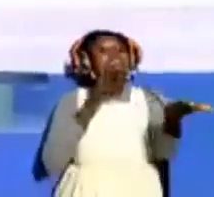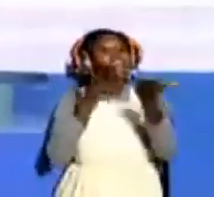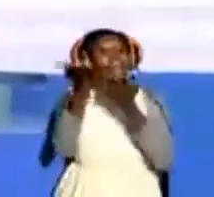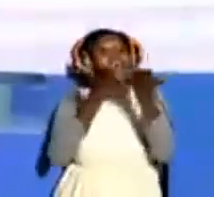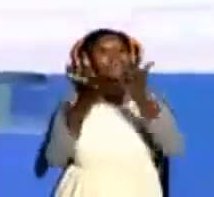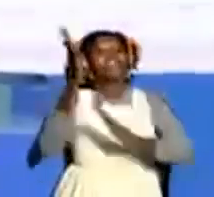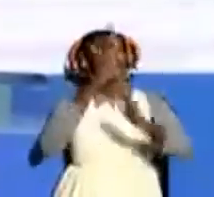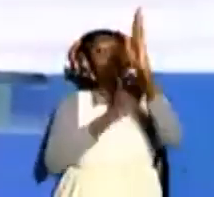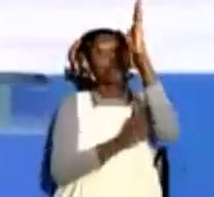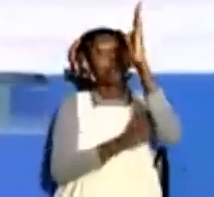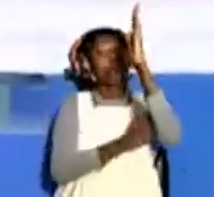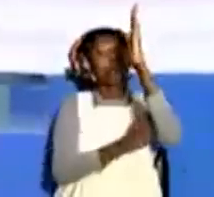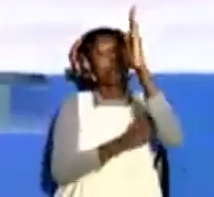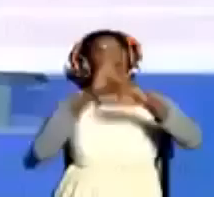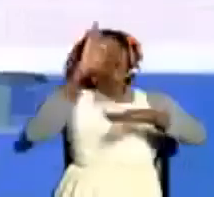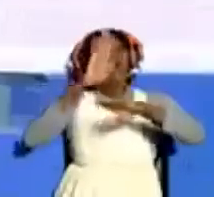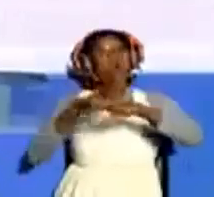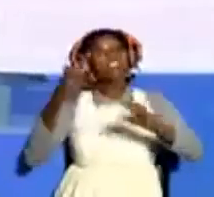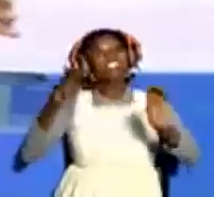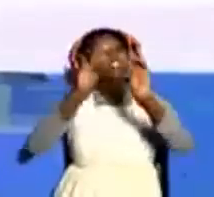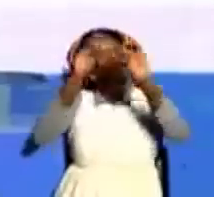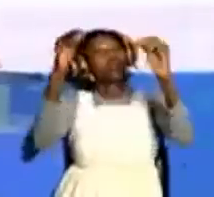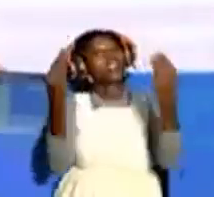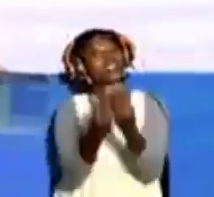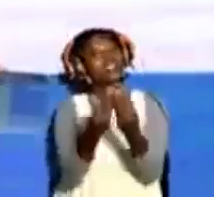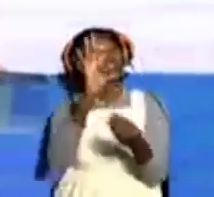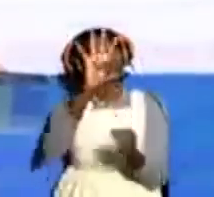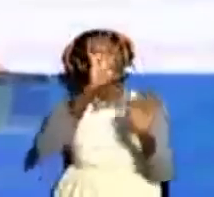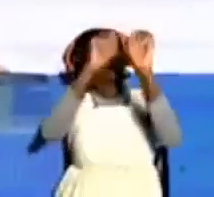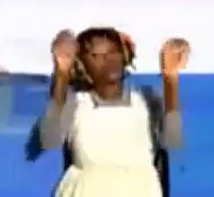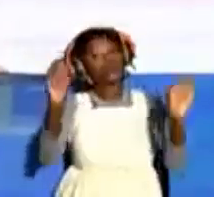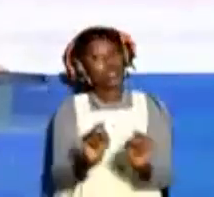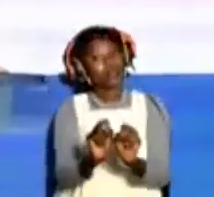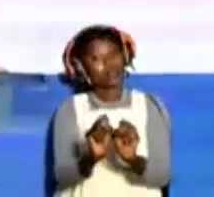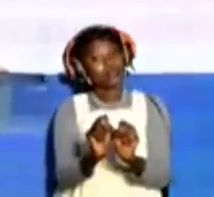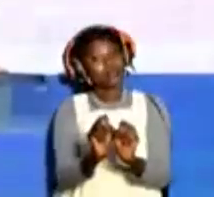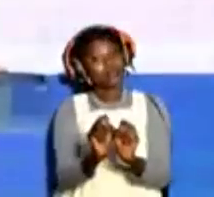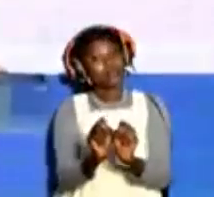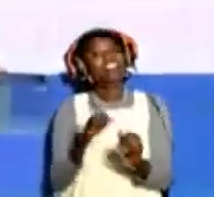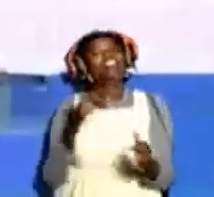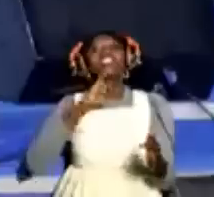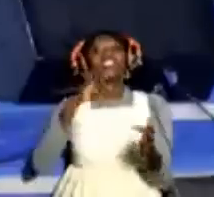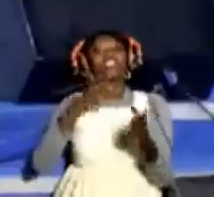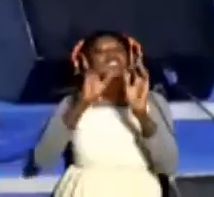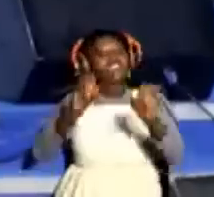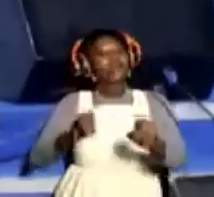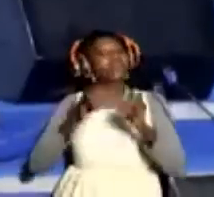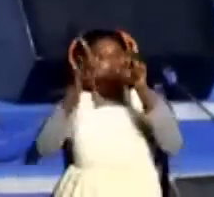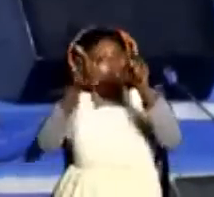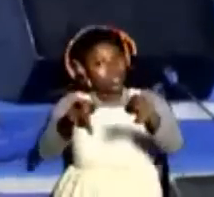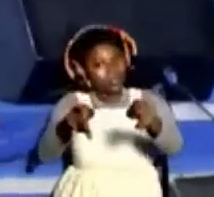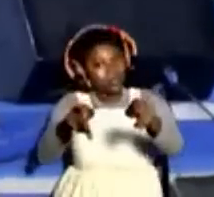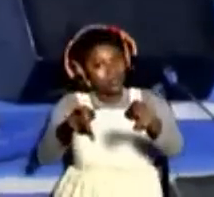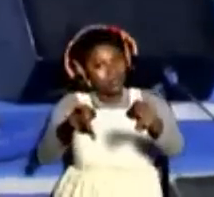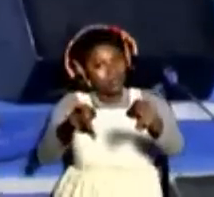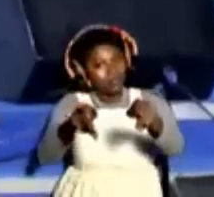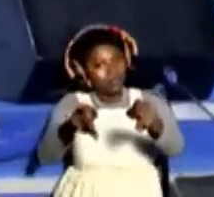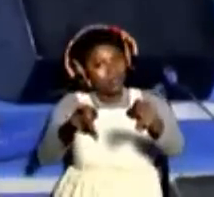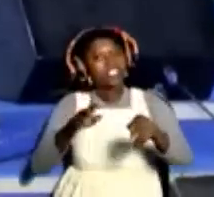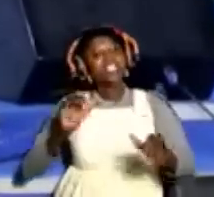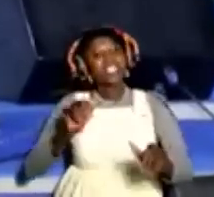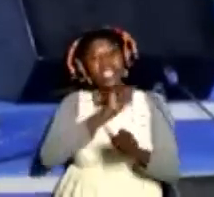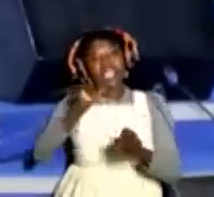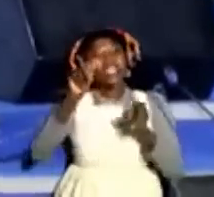serving God under this great organization, the Foursquare, is a privilege.